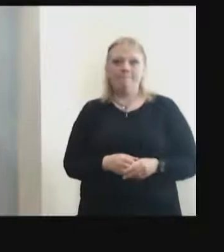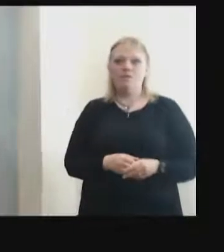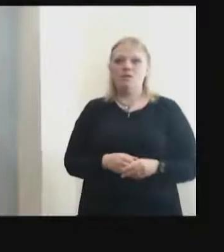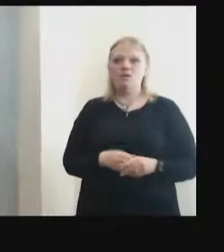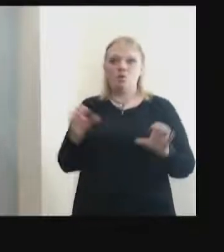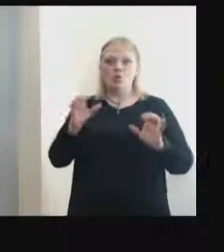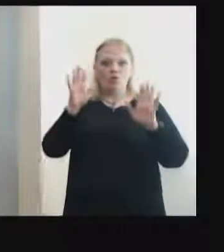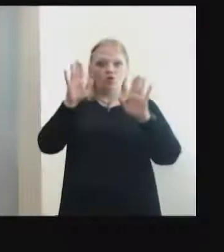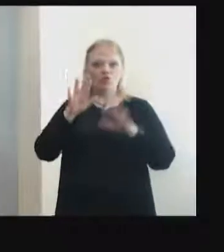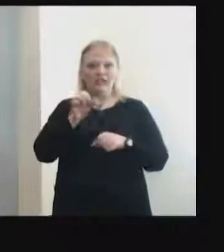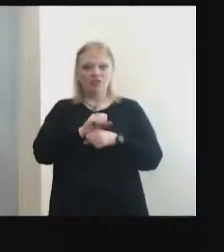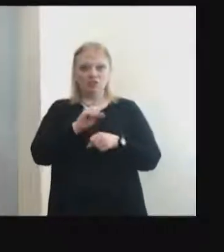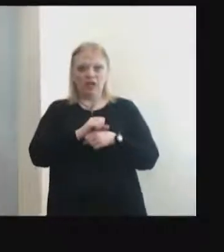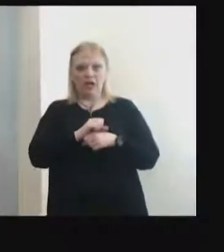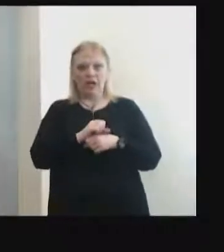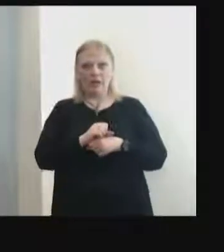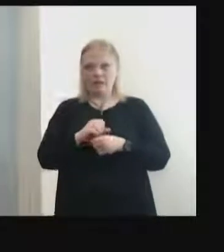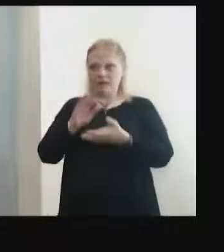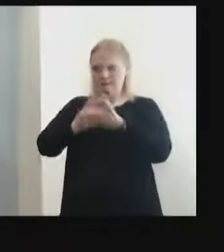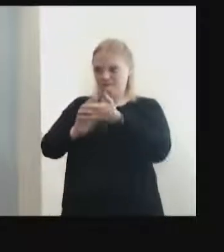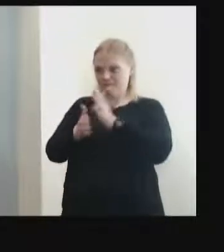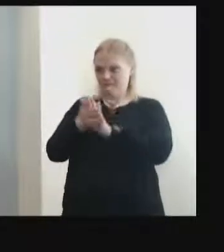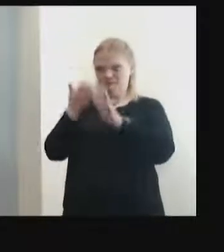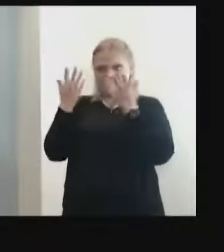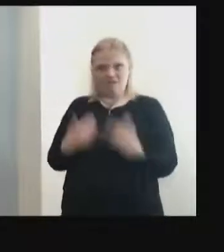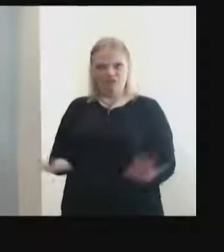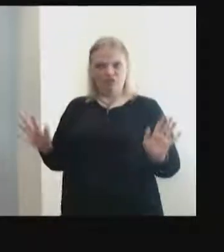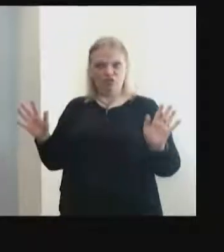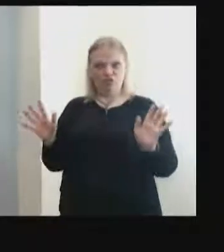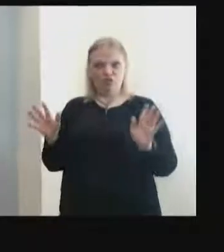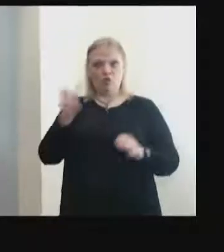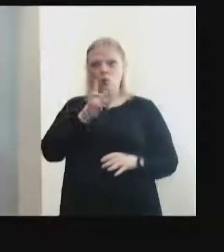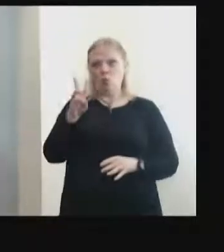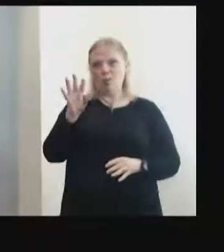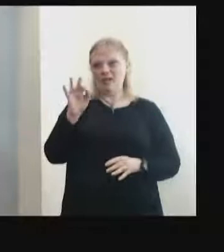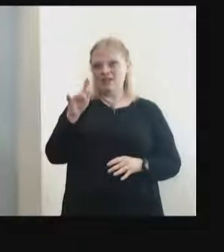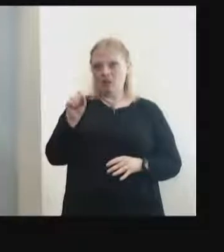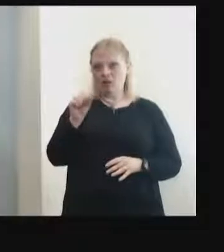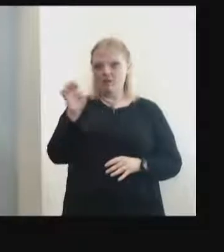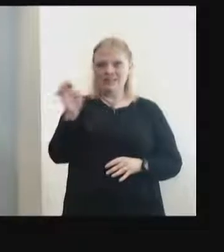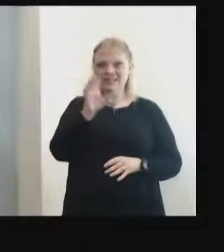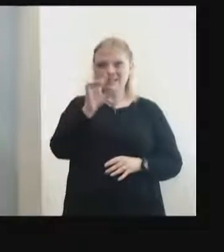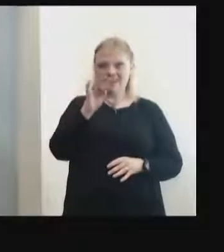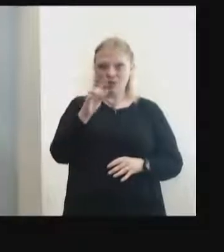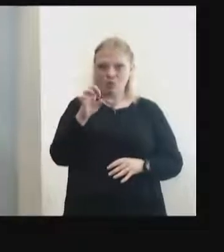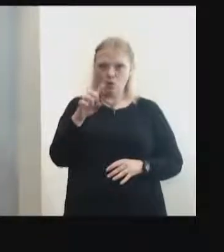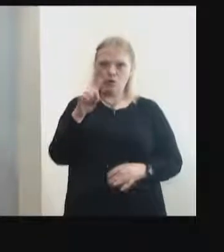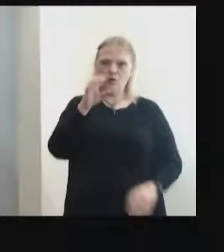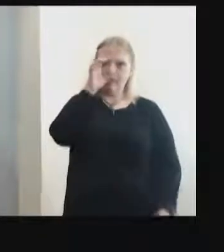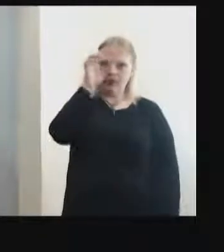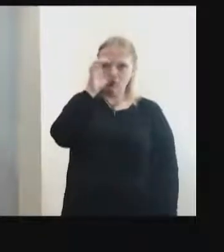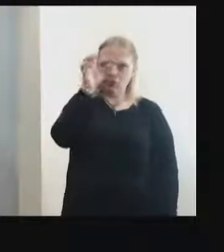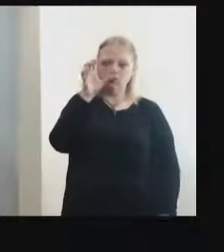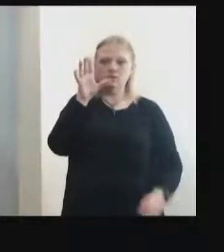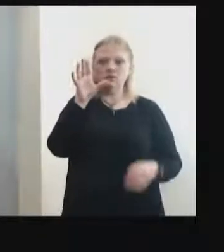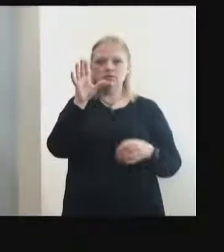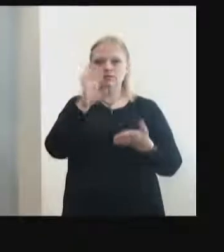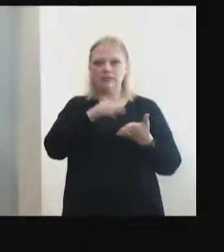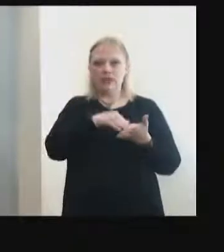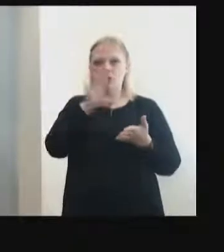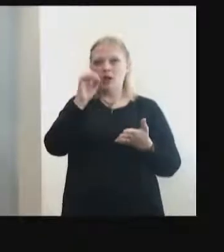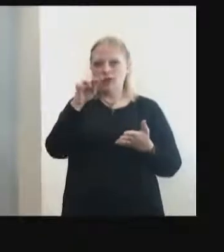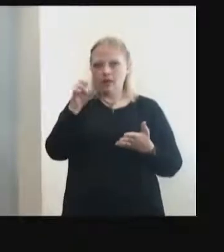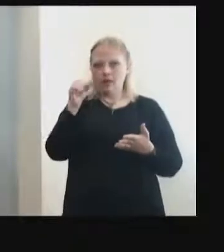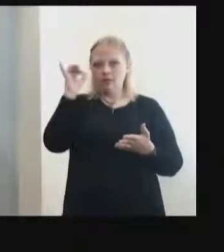great job and gotten all their seniors vaccinated includes West Falls, East Concord, Clarence Center, Collins Center, the